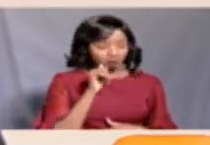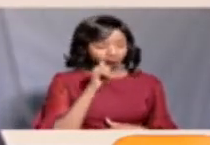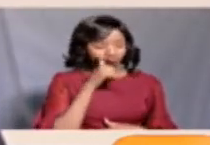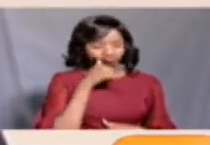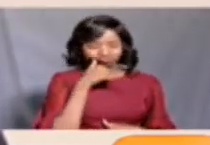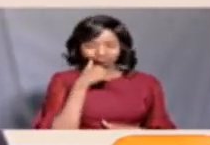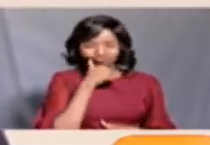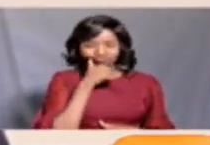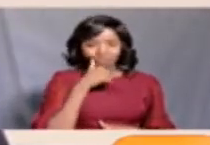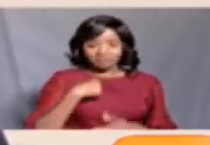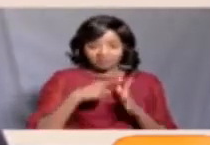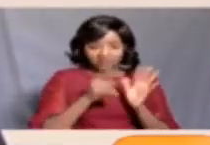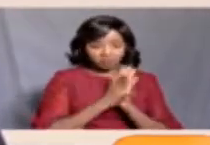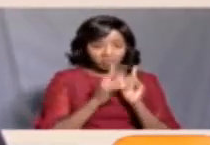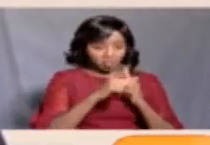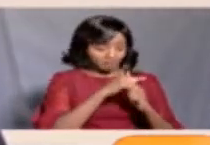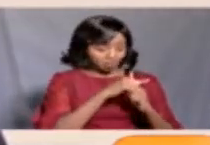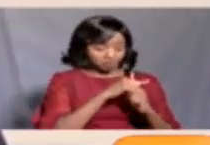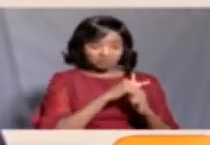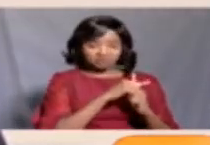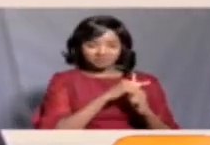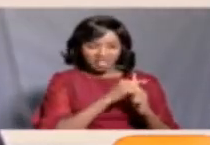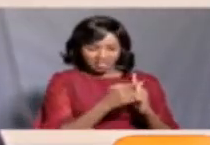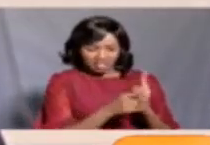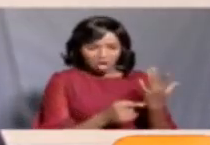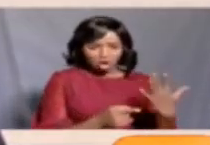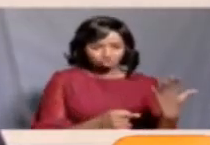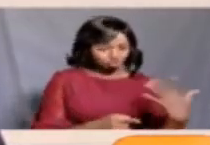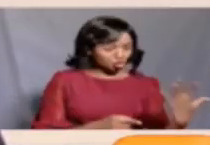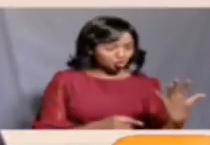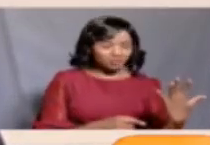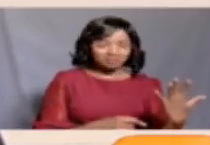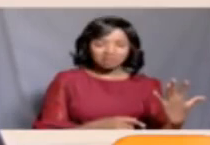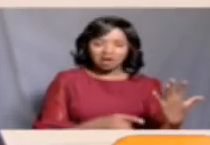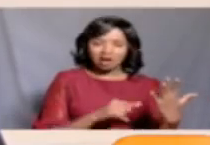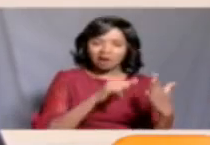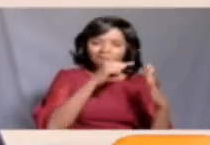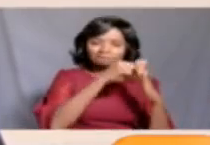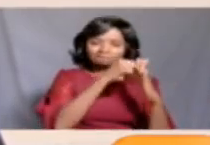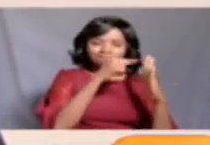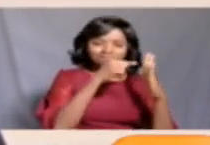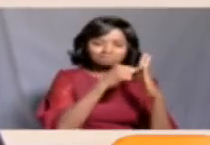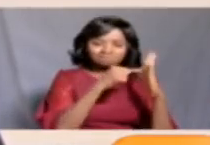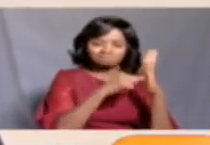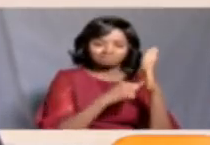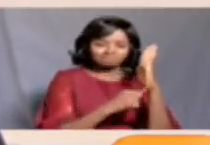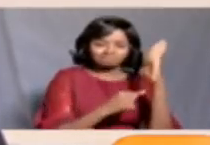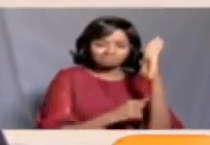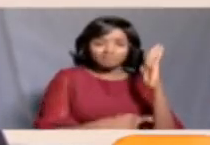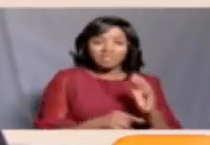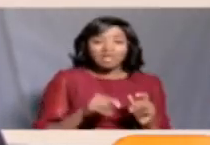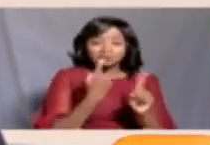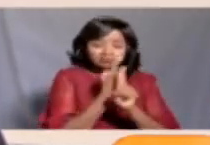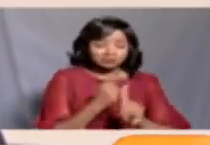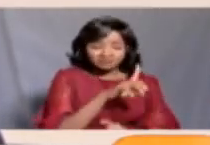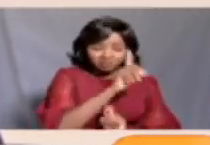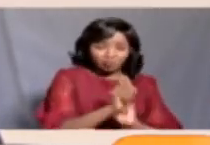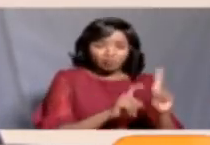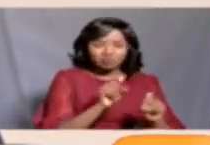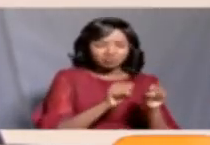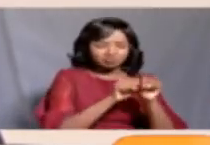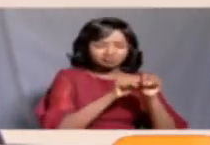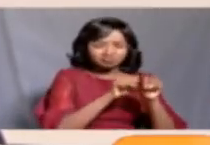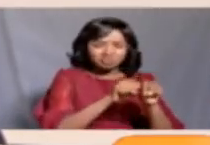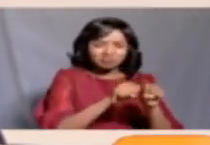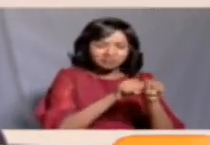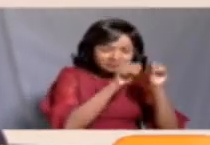I think that, you know, if you look at it as a document, it's pretty holistic because it's starting to address the question systemically and yeah. saying that